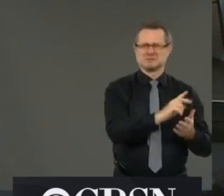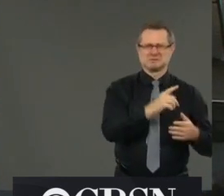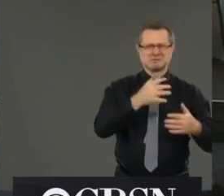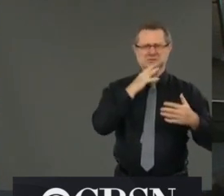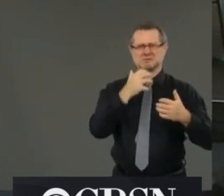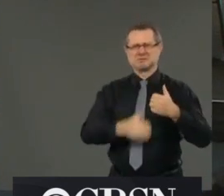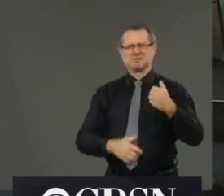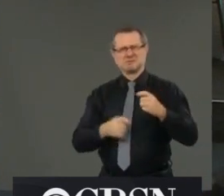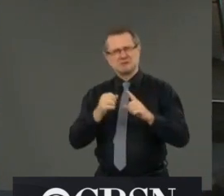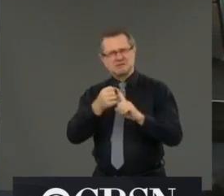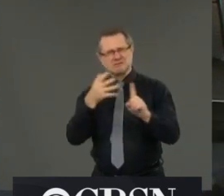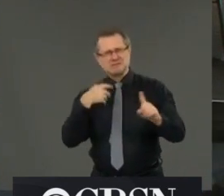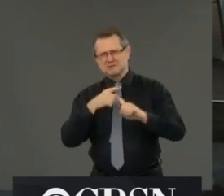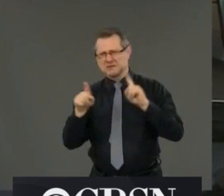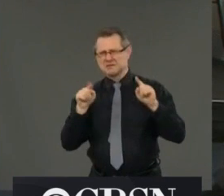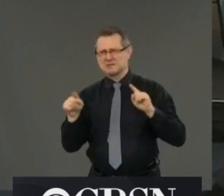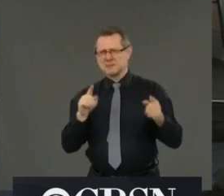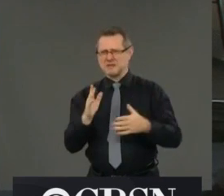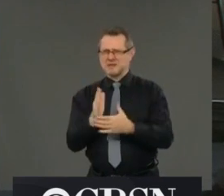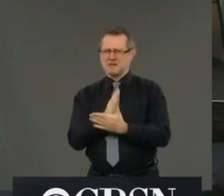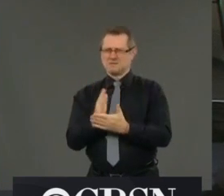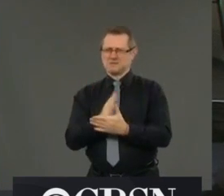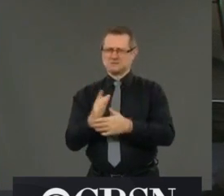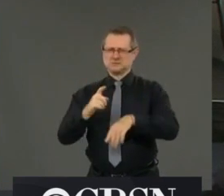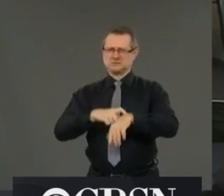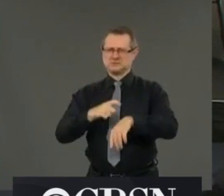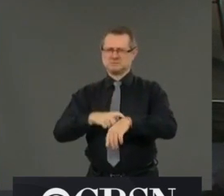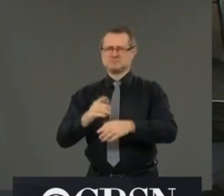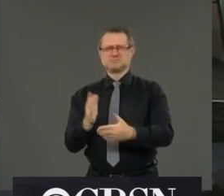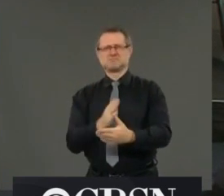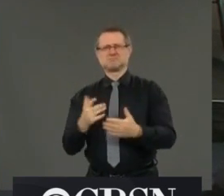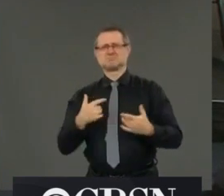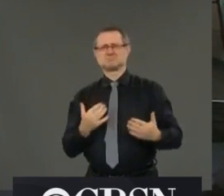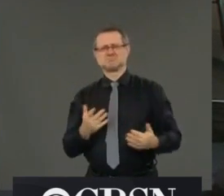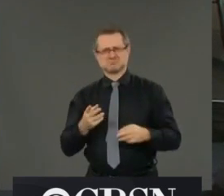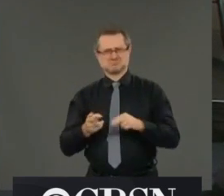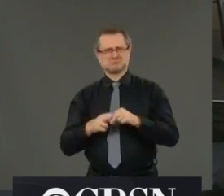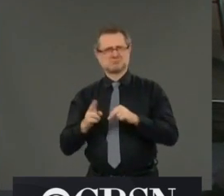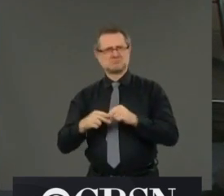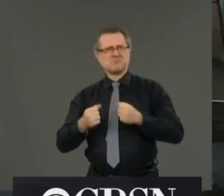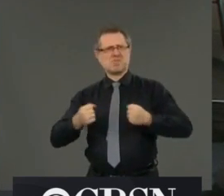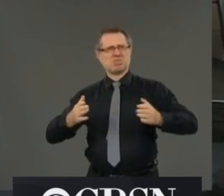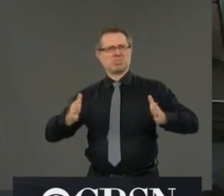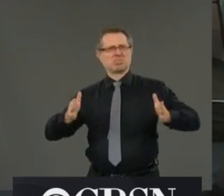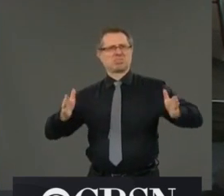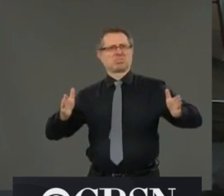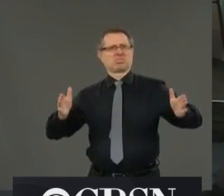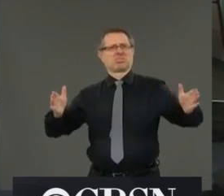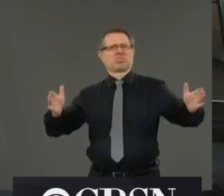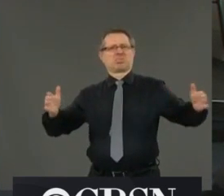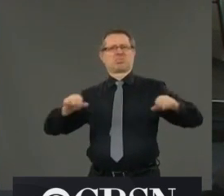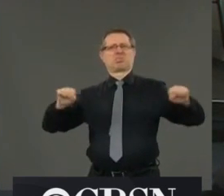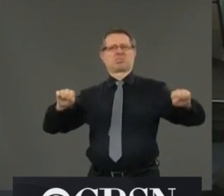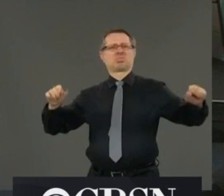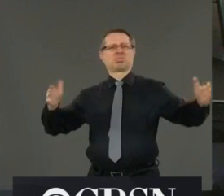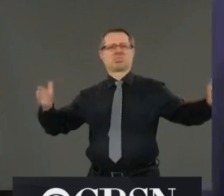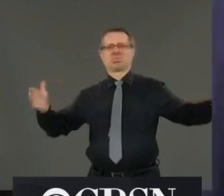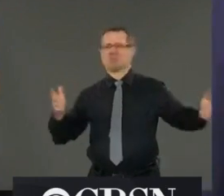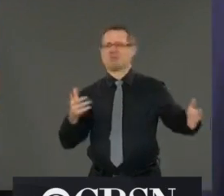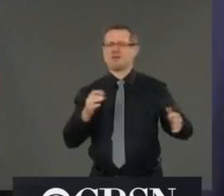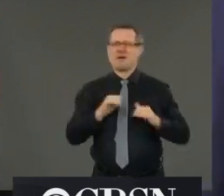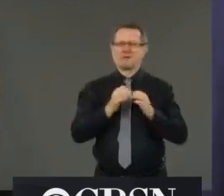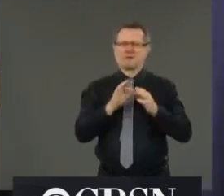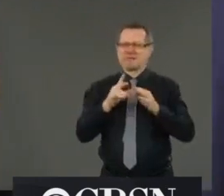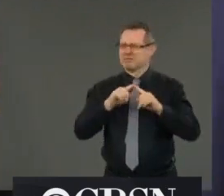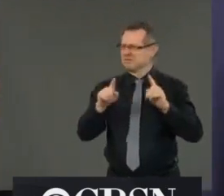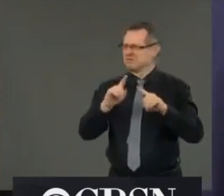the average time gotten worse in the past few weeks since we last talked about that? And if there's anything else the state can do to speed up test results?